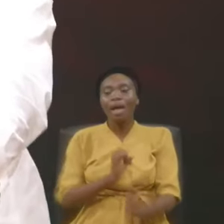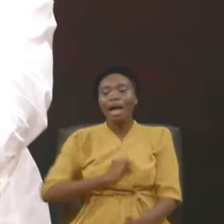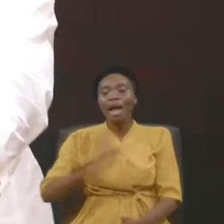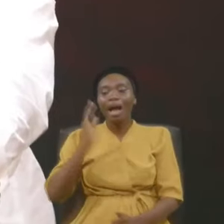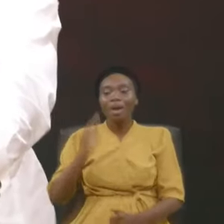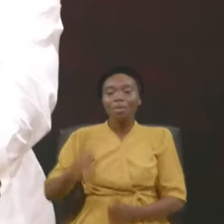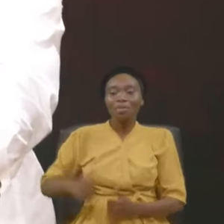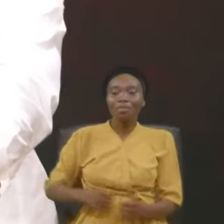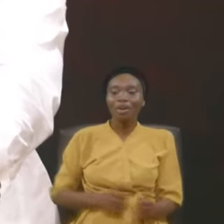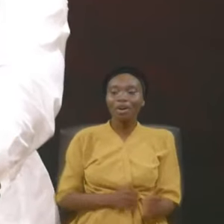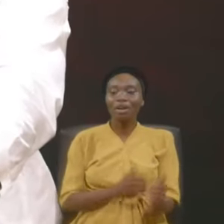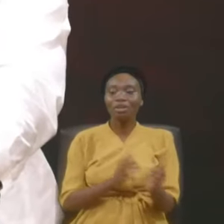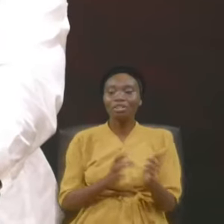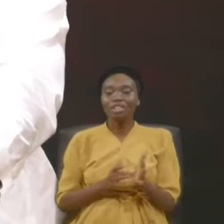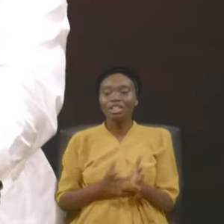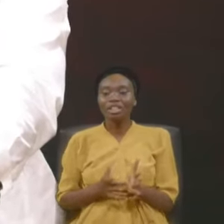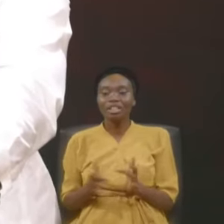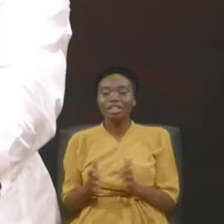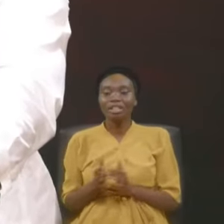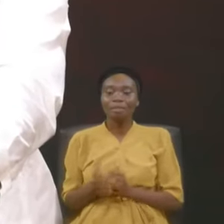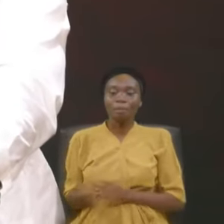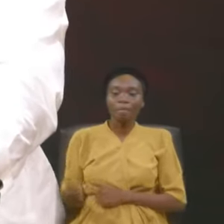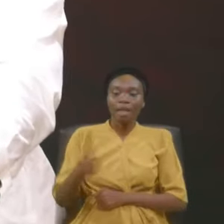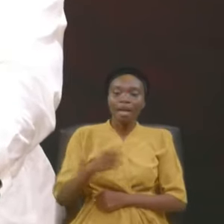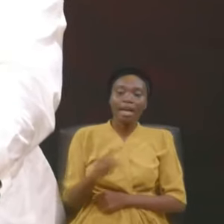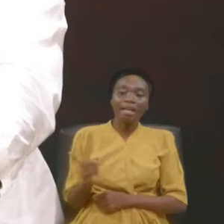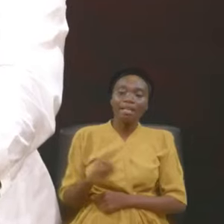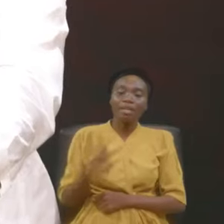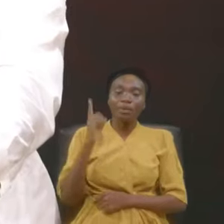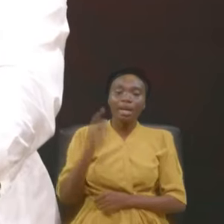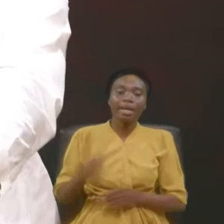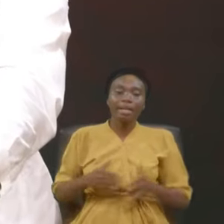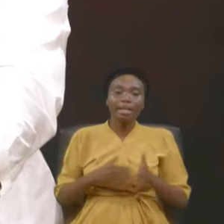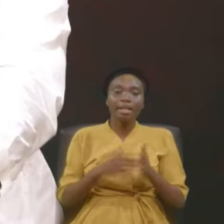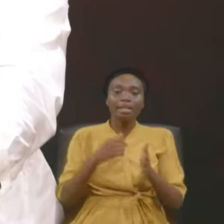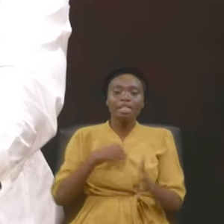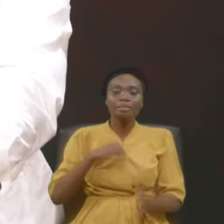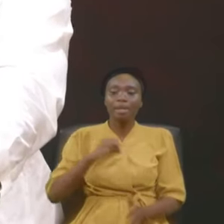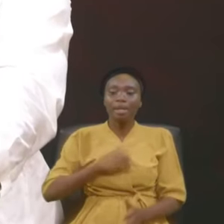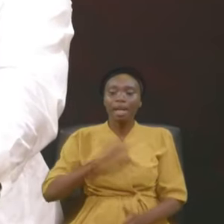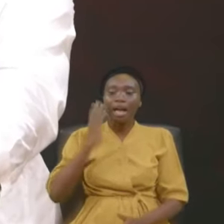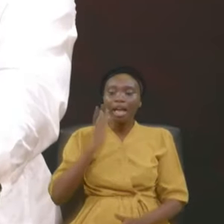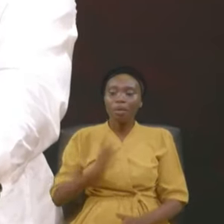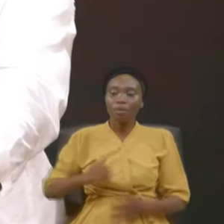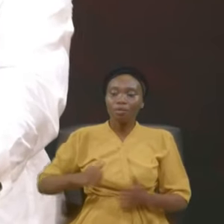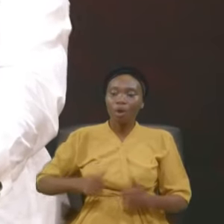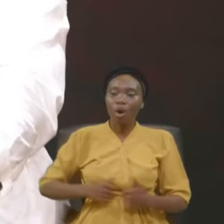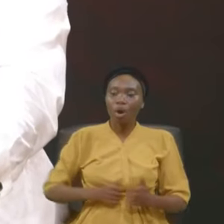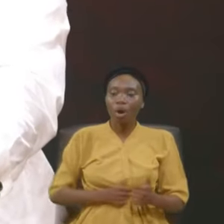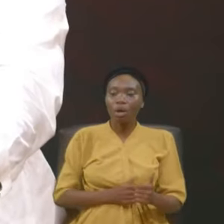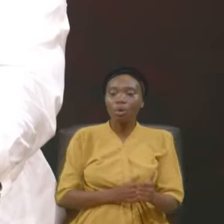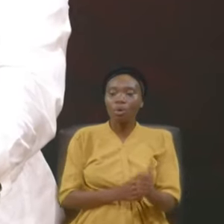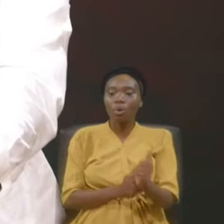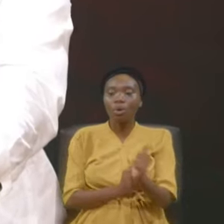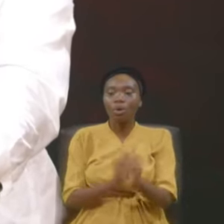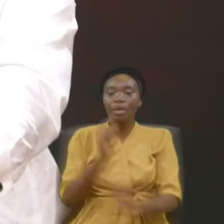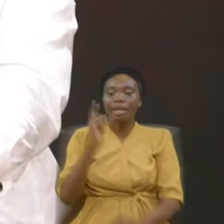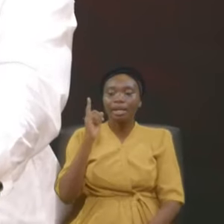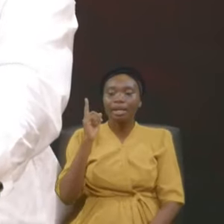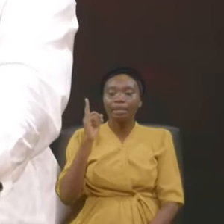follow, I will follow Jesus. Anywhere he leads me, I will